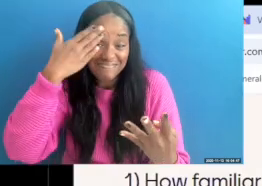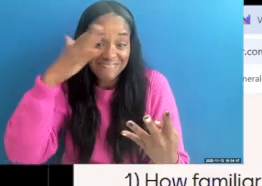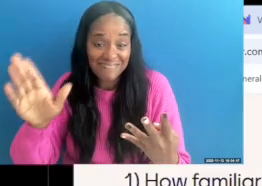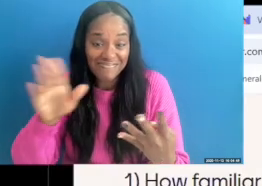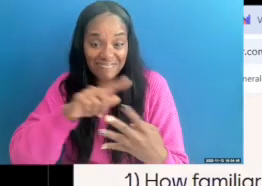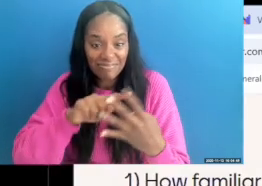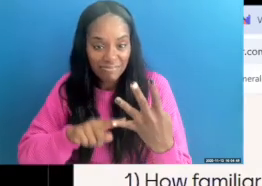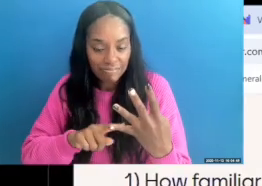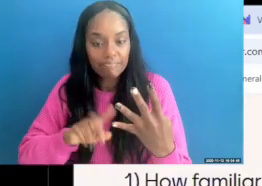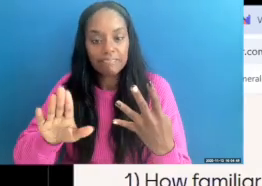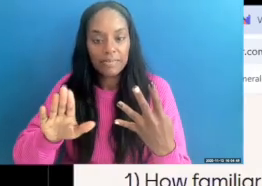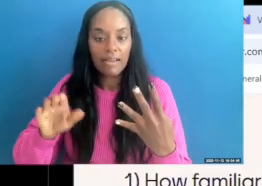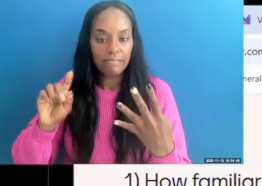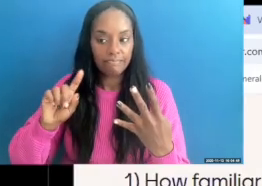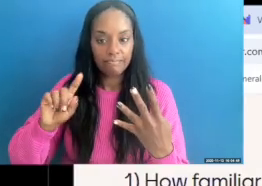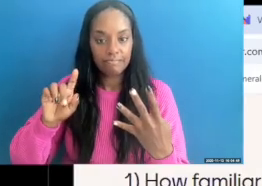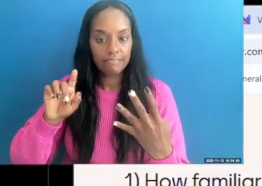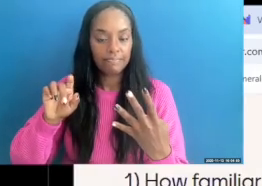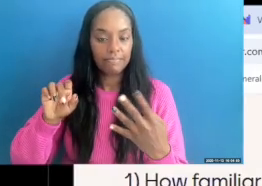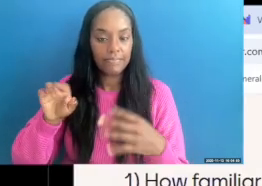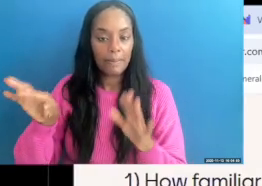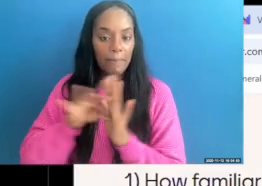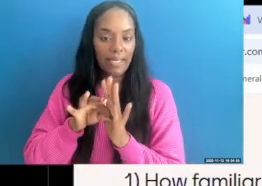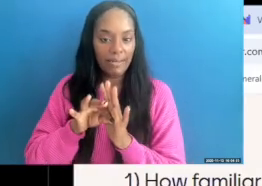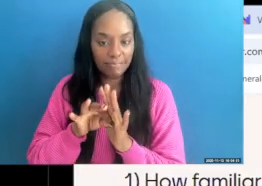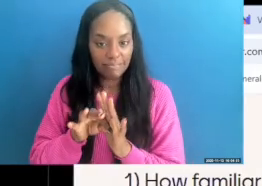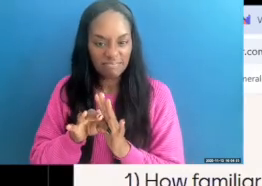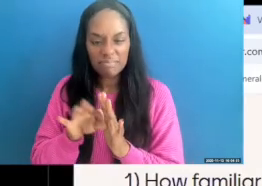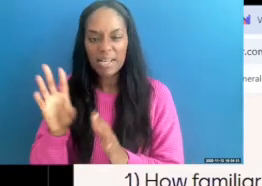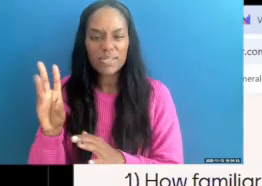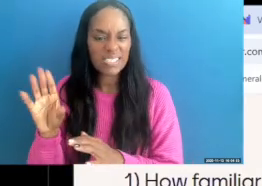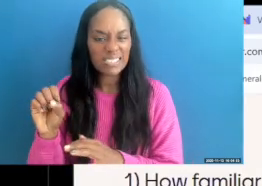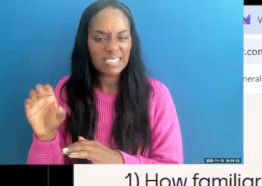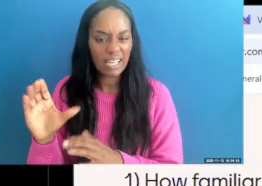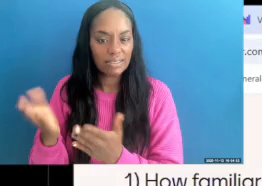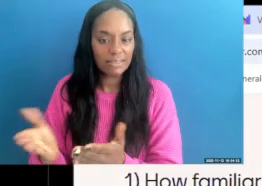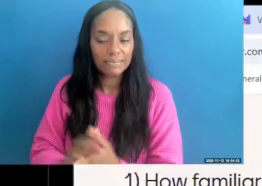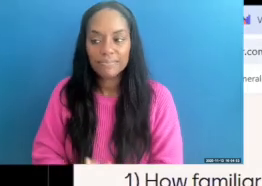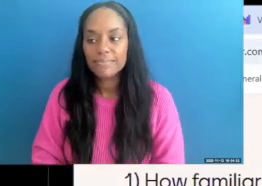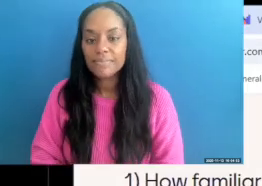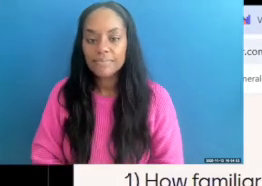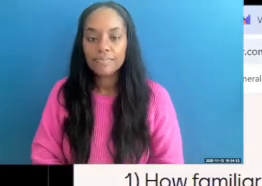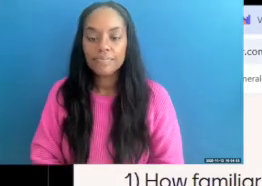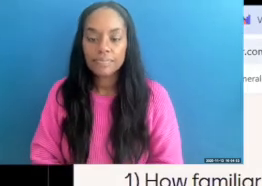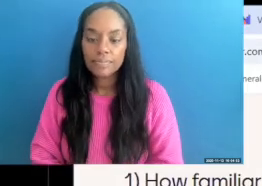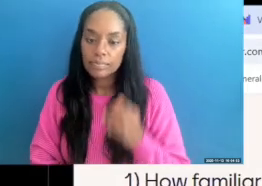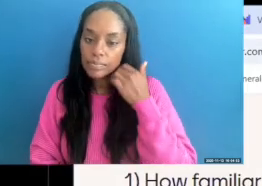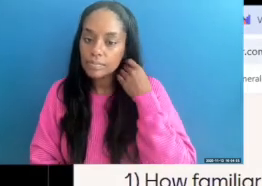all. So please enter your responses. Take about 60 seconds or so.